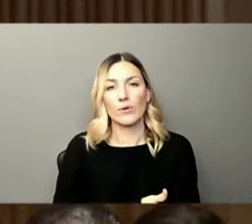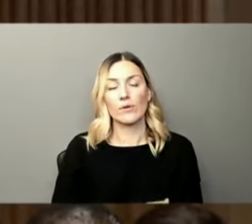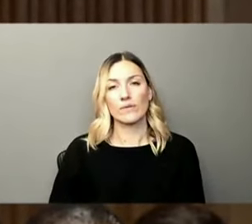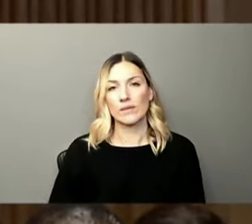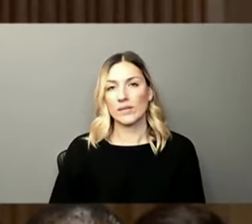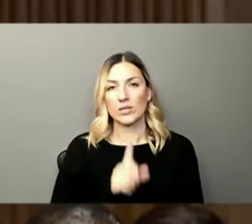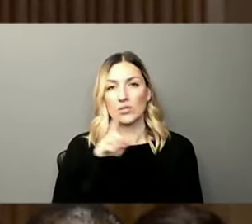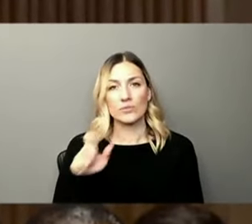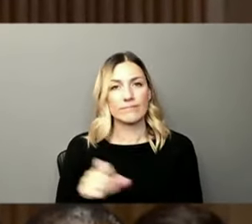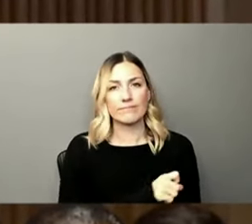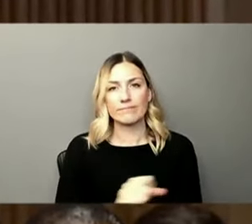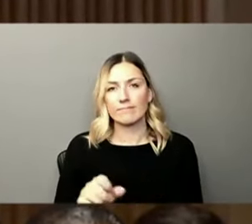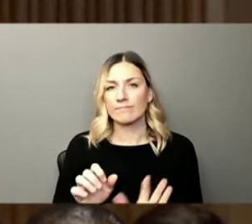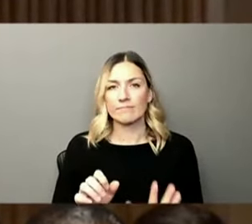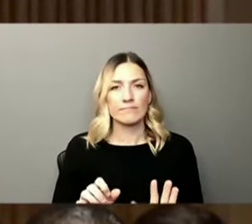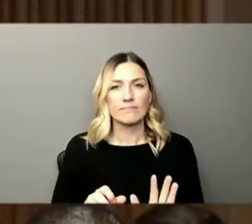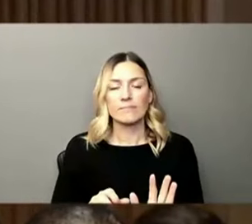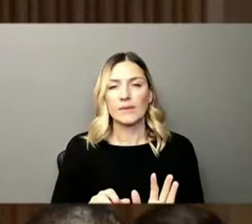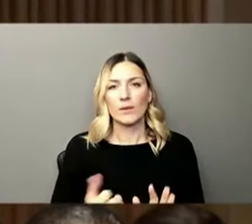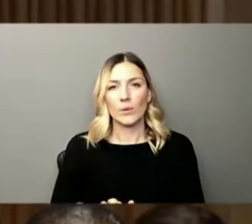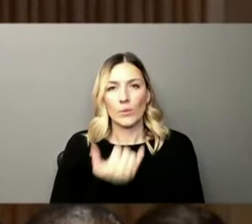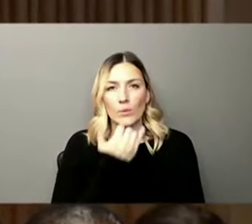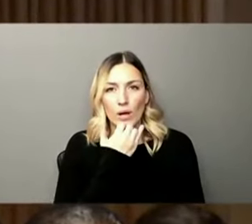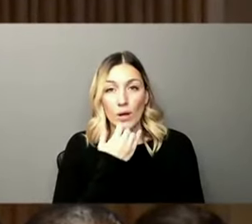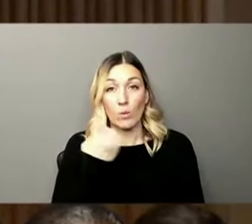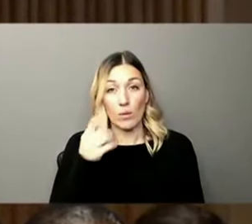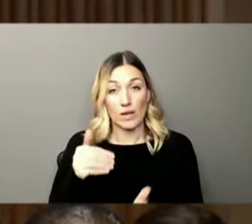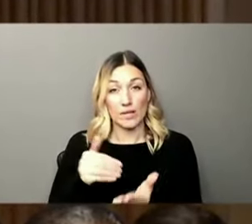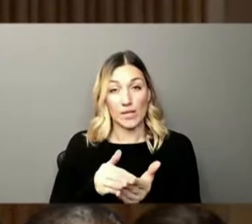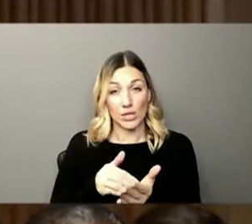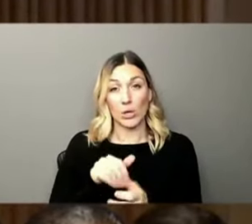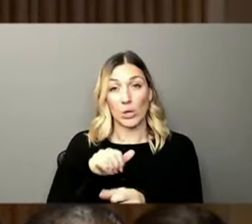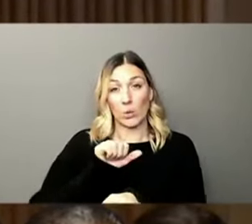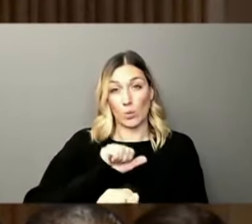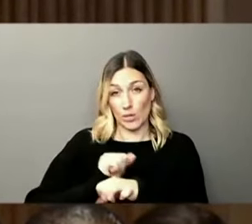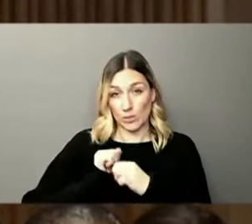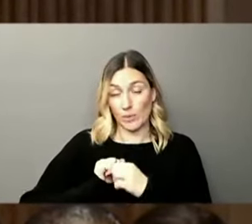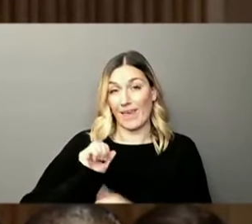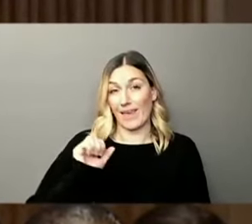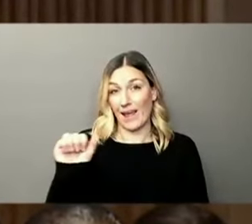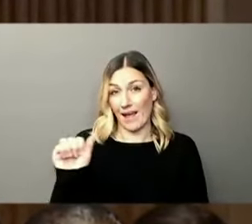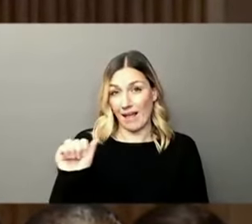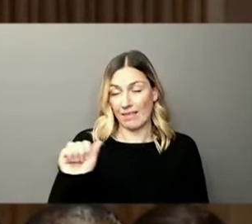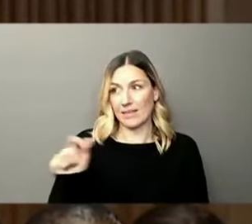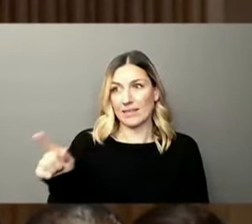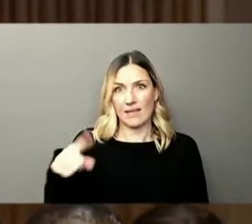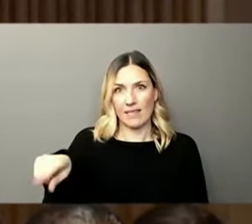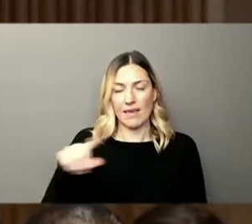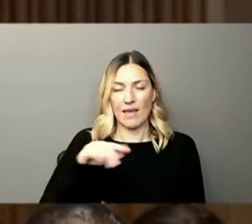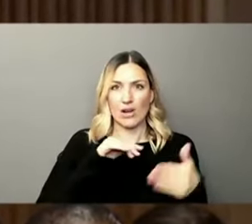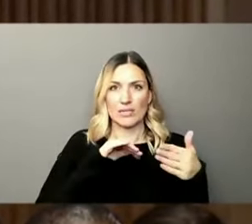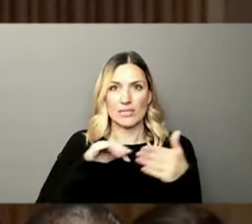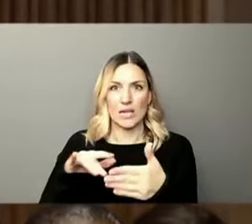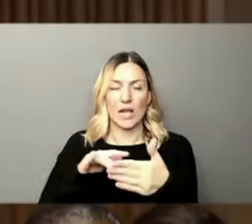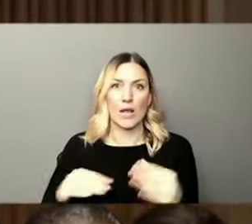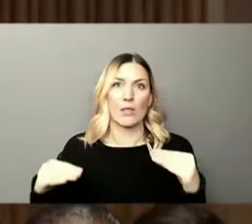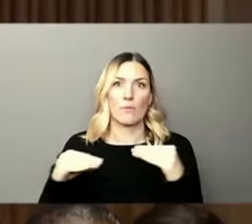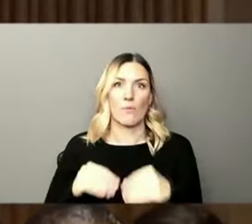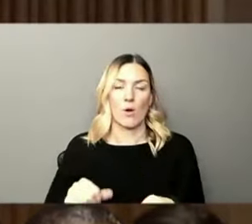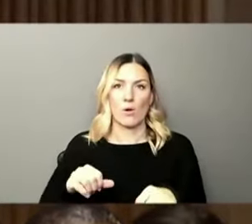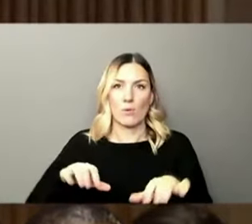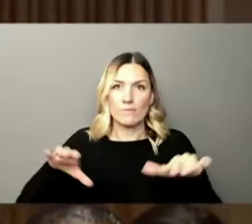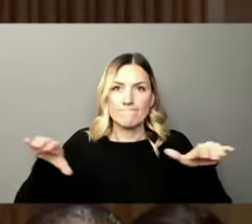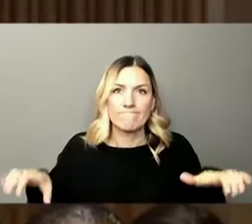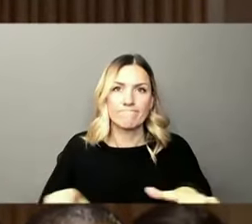not true. One of the doctors we work with works with athletes, and they are studying it. And the more we push, the worse it gets. And that's